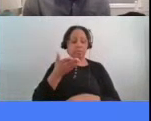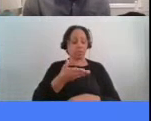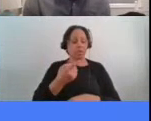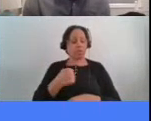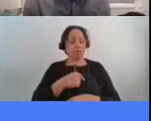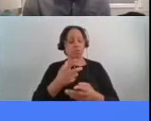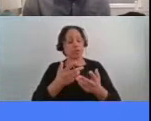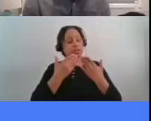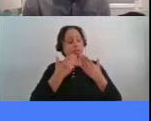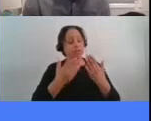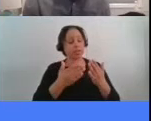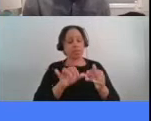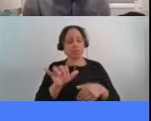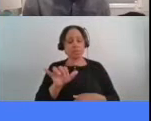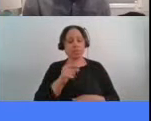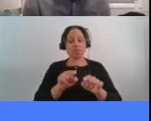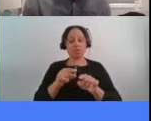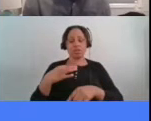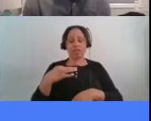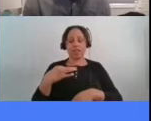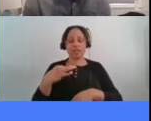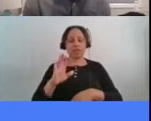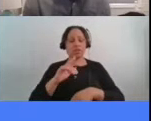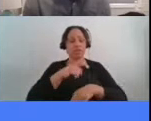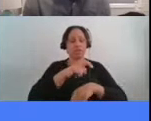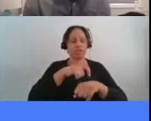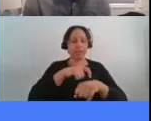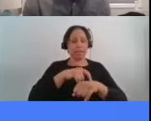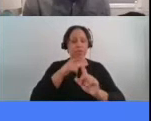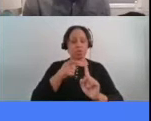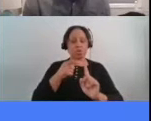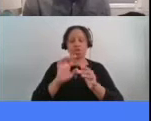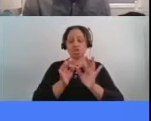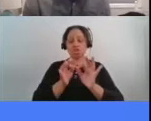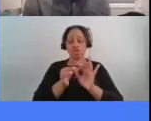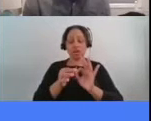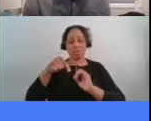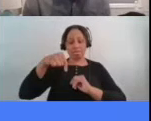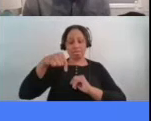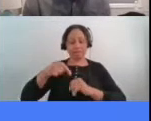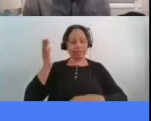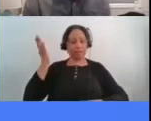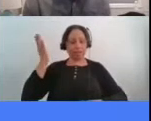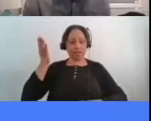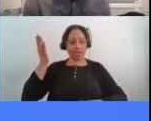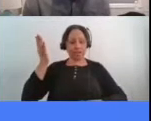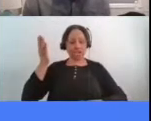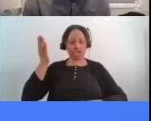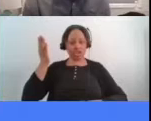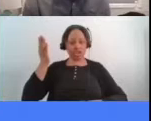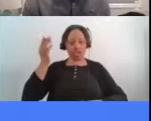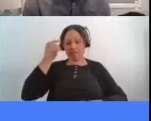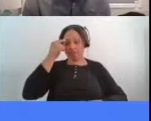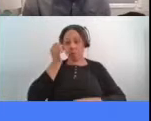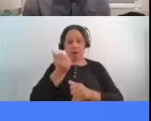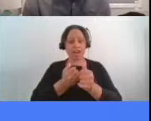also volunteering her time to interpret this conversation for anyone who wants to gain this knowledge, but